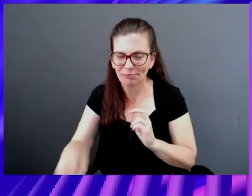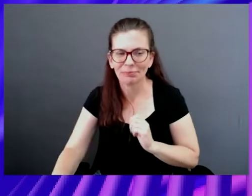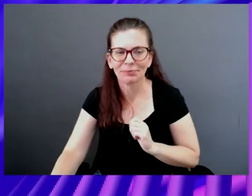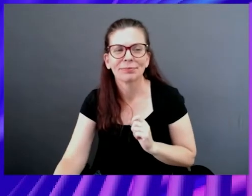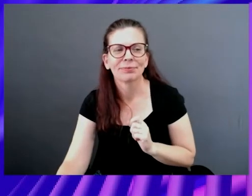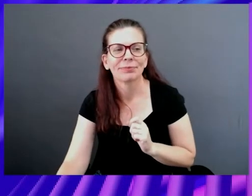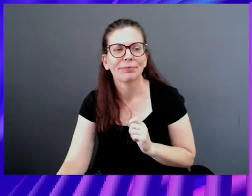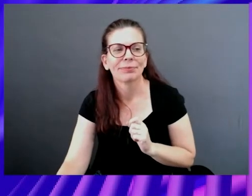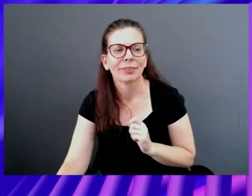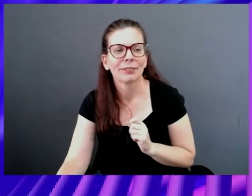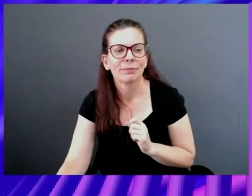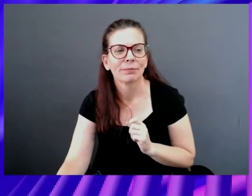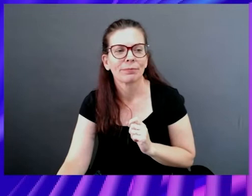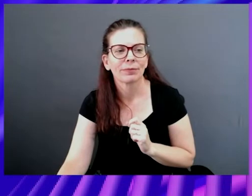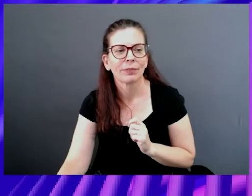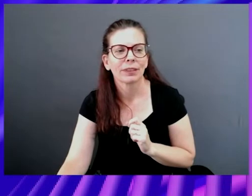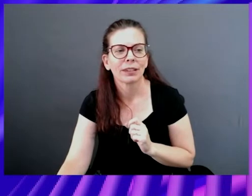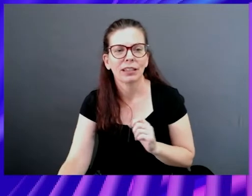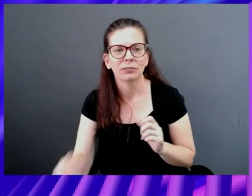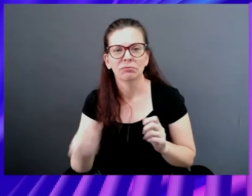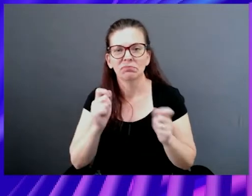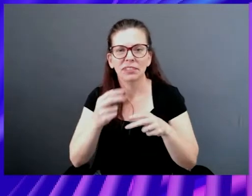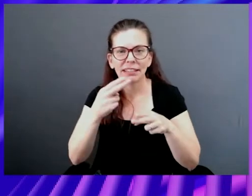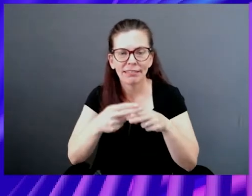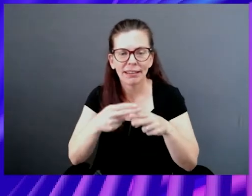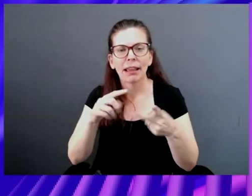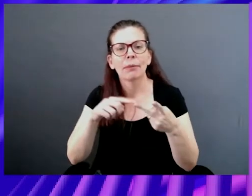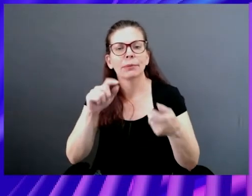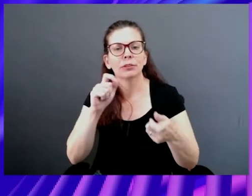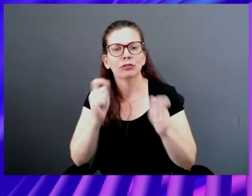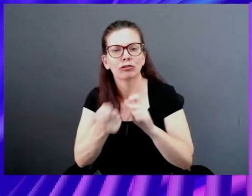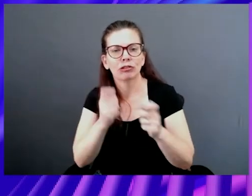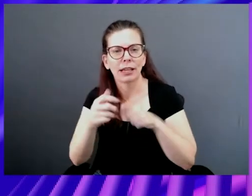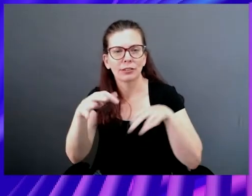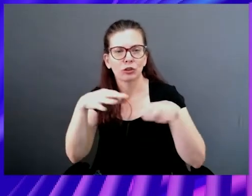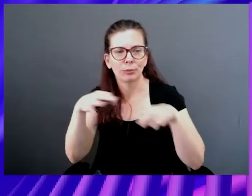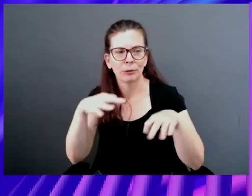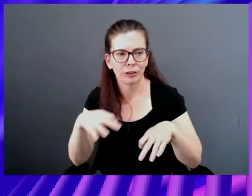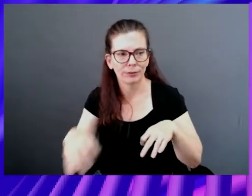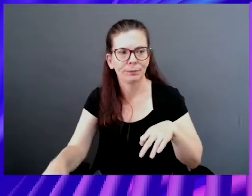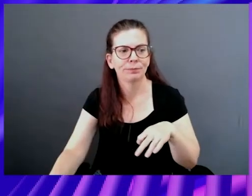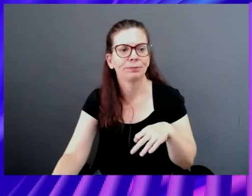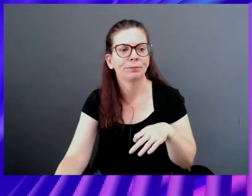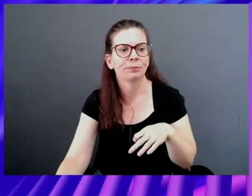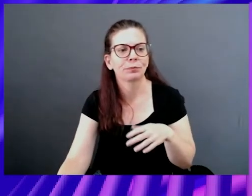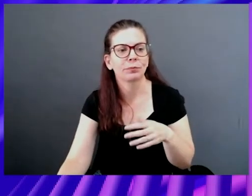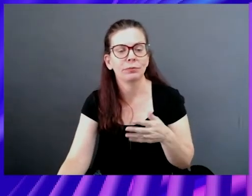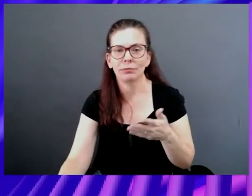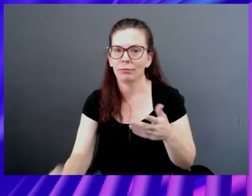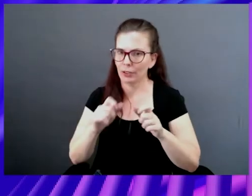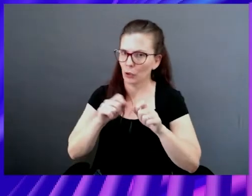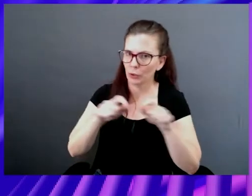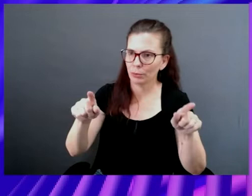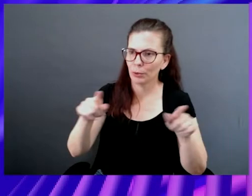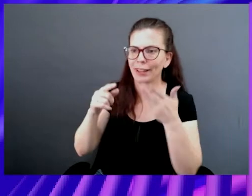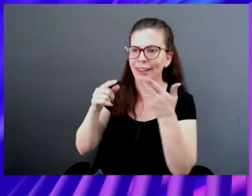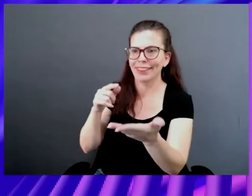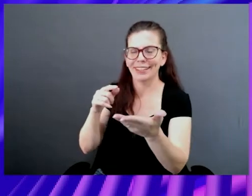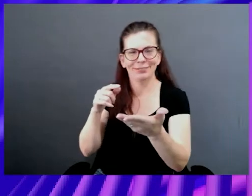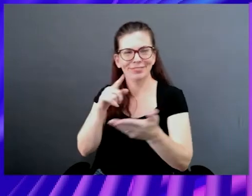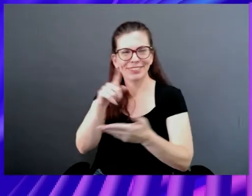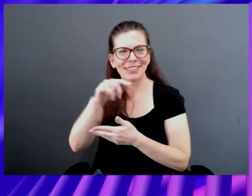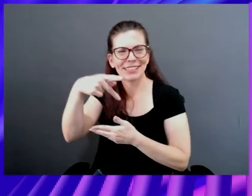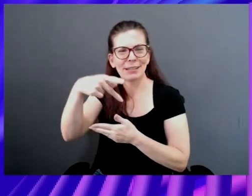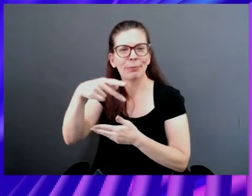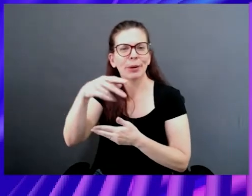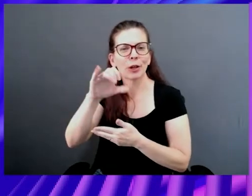So we're just going to change the name and descriptions. So that's what we'll see like when we deploy. This is our zip code lookup, right? So okay.